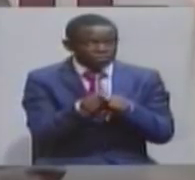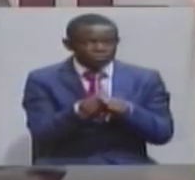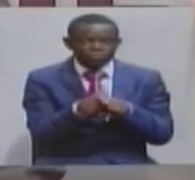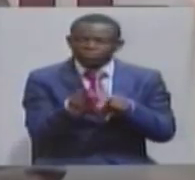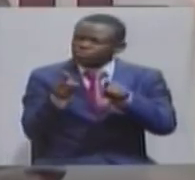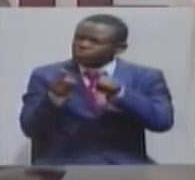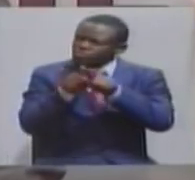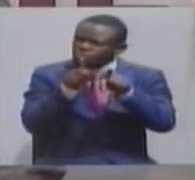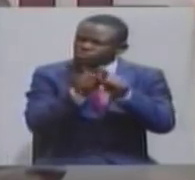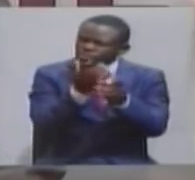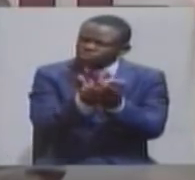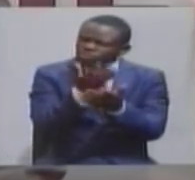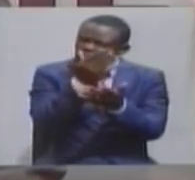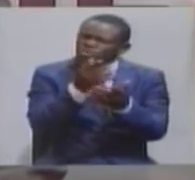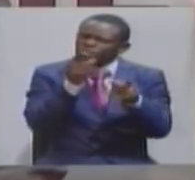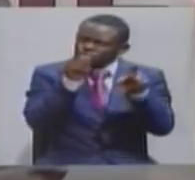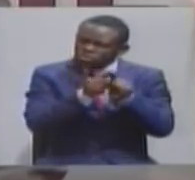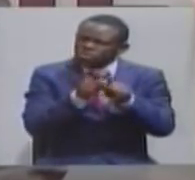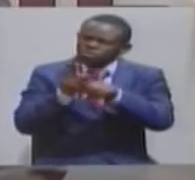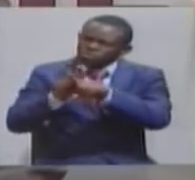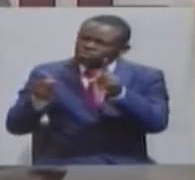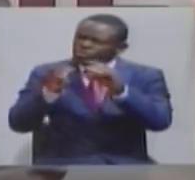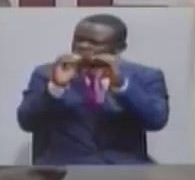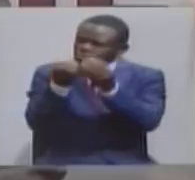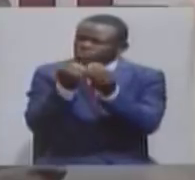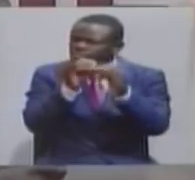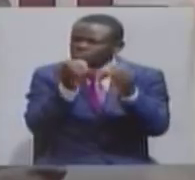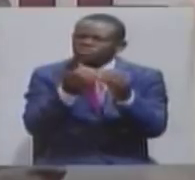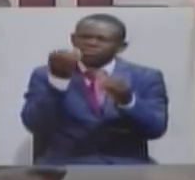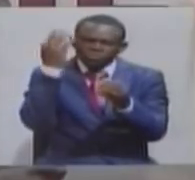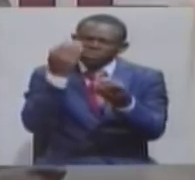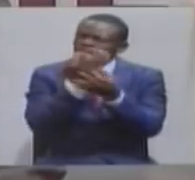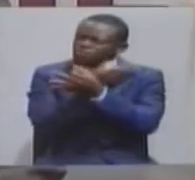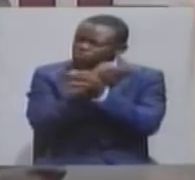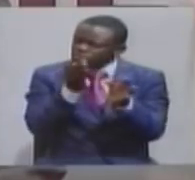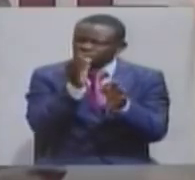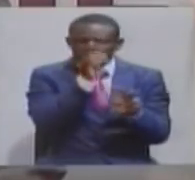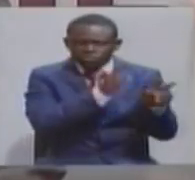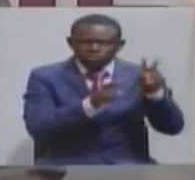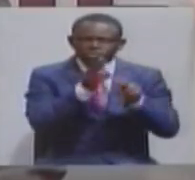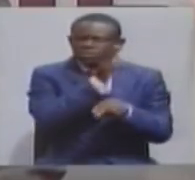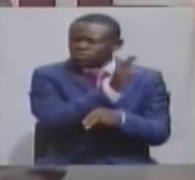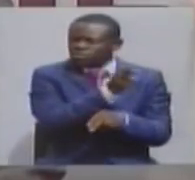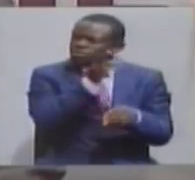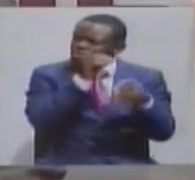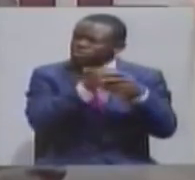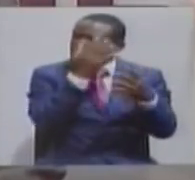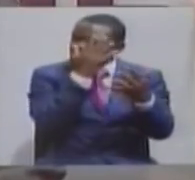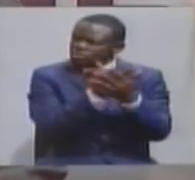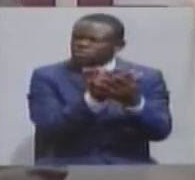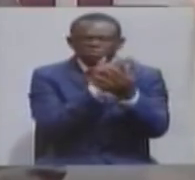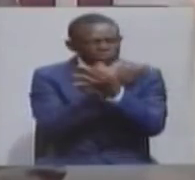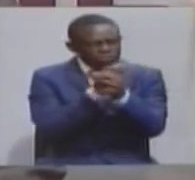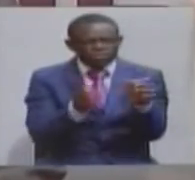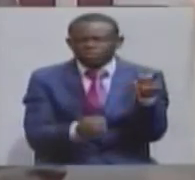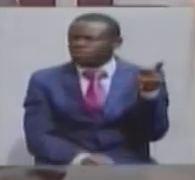this very, very clear. The Zambia Center for Inter-Party Dialogue has a very